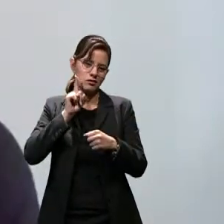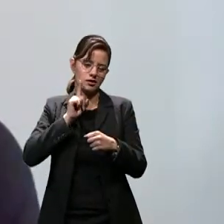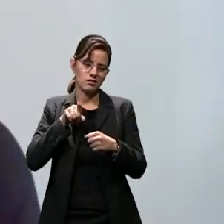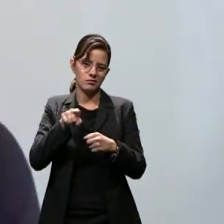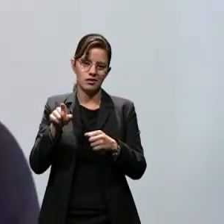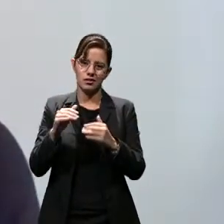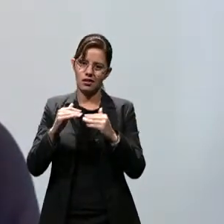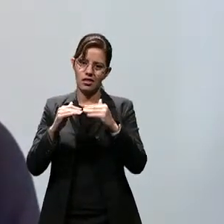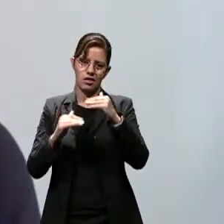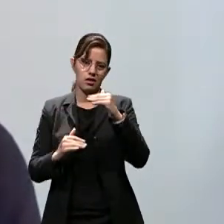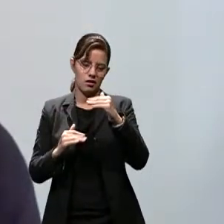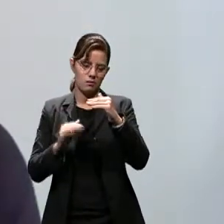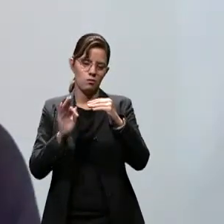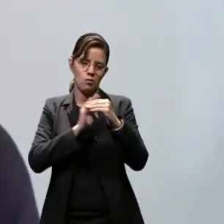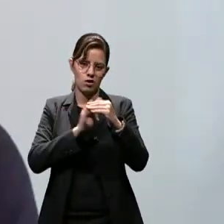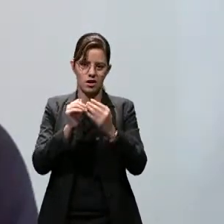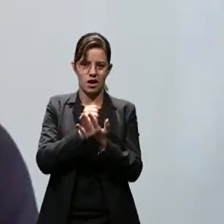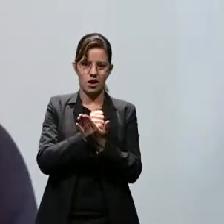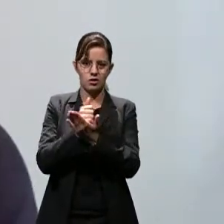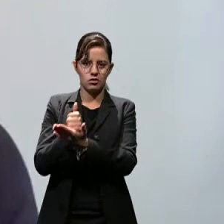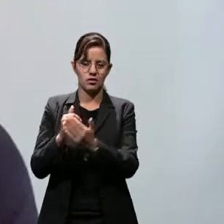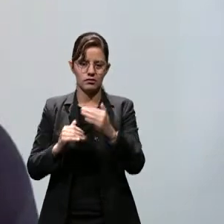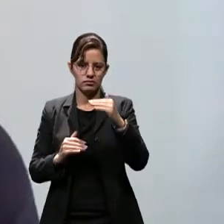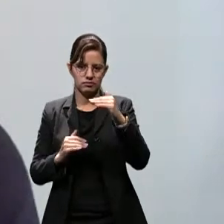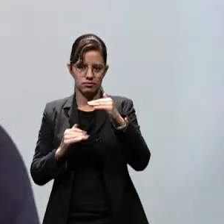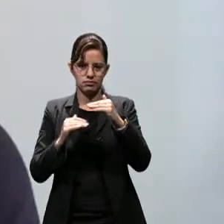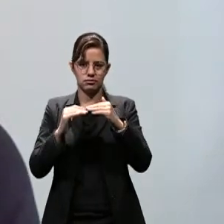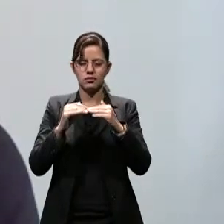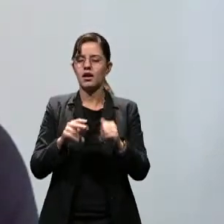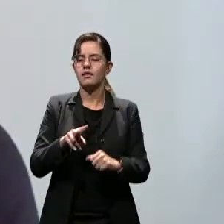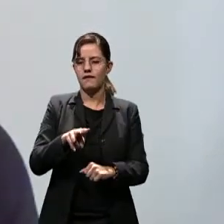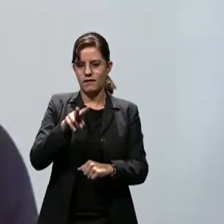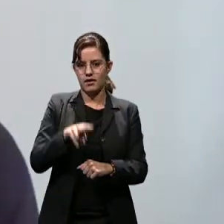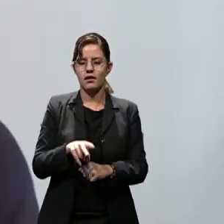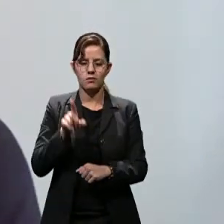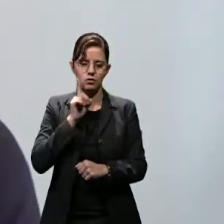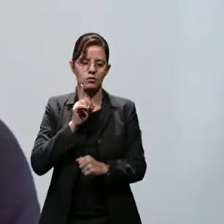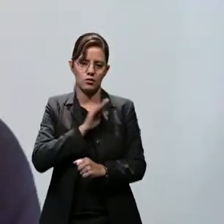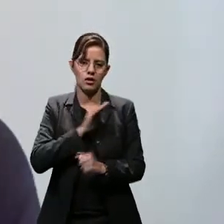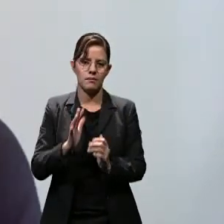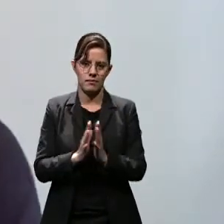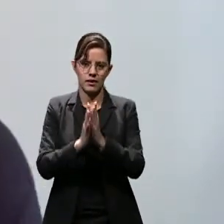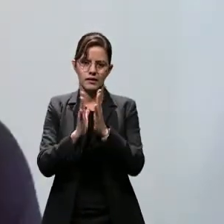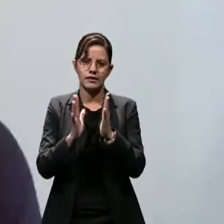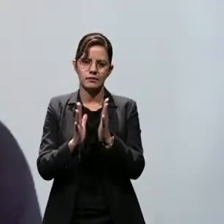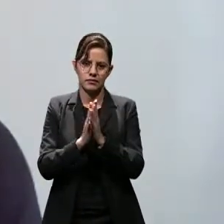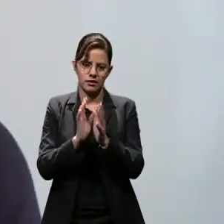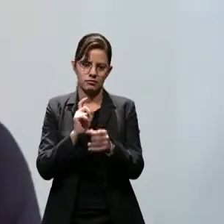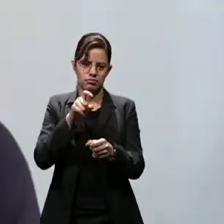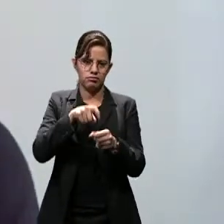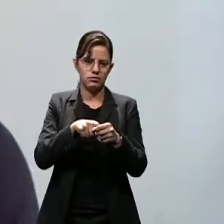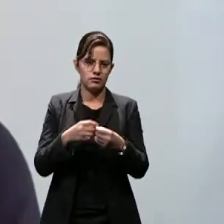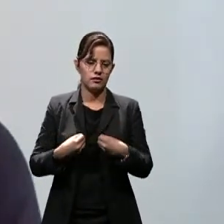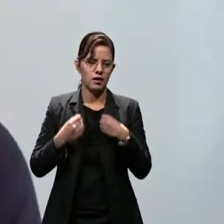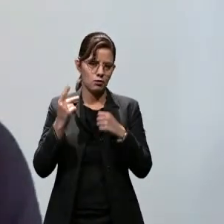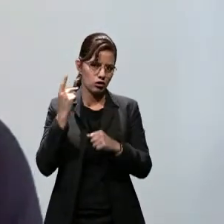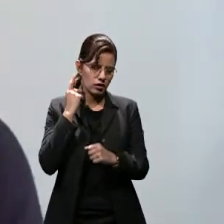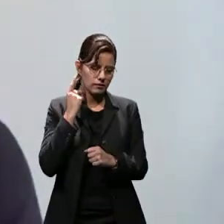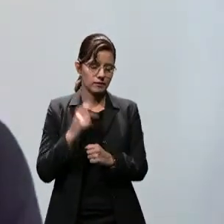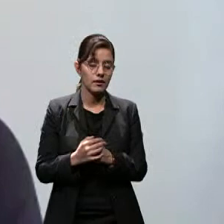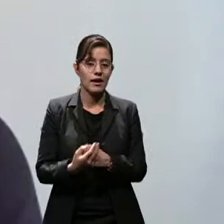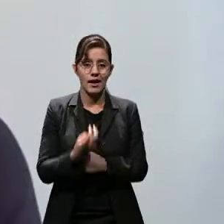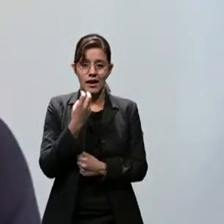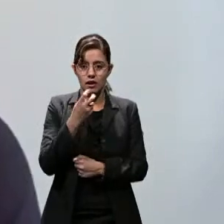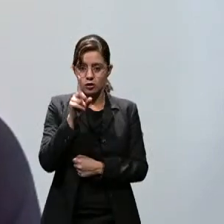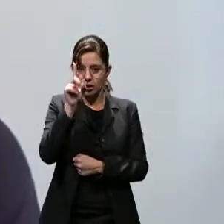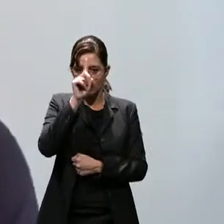to access power and to fully participate in the political lives of our country. Out of the